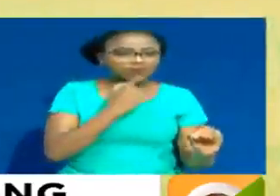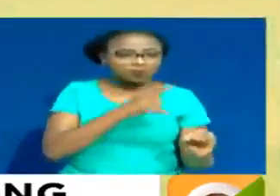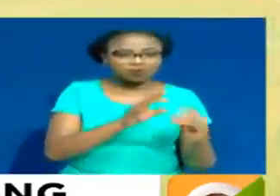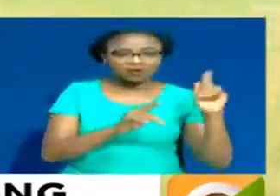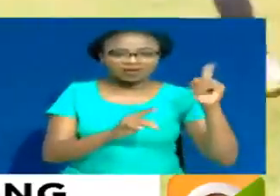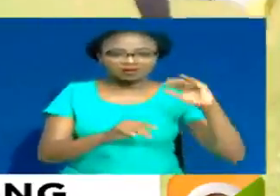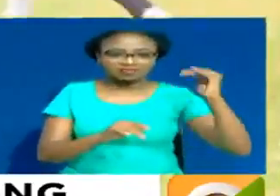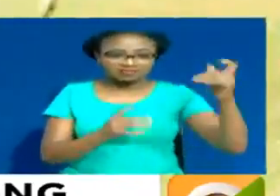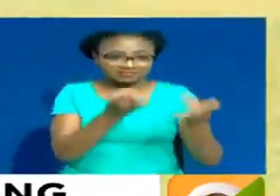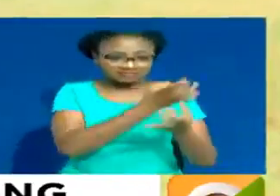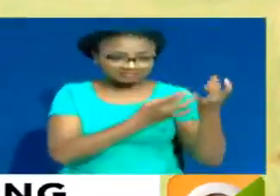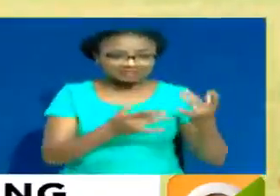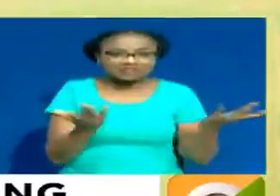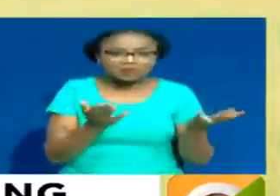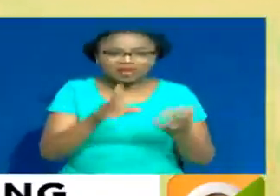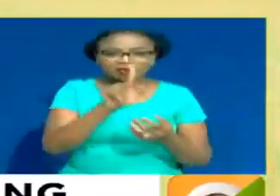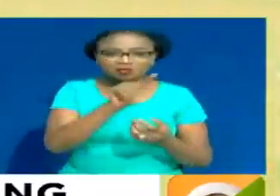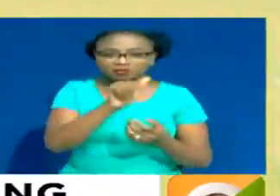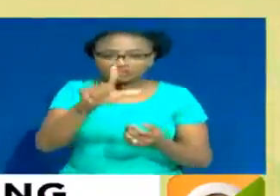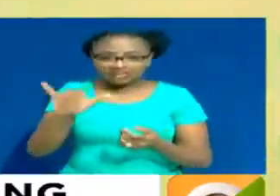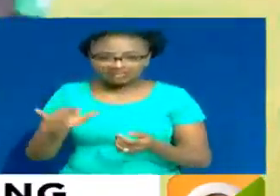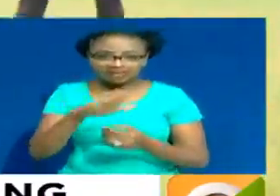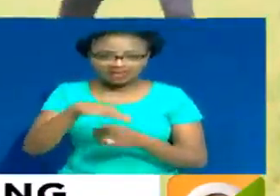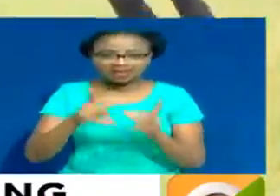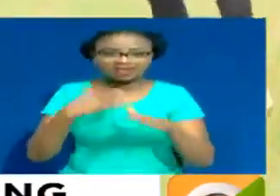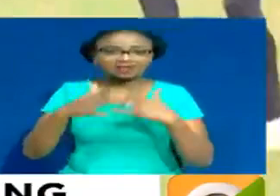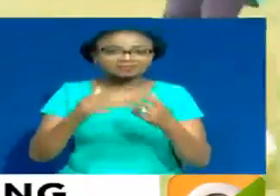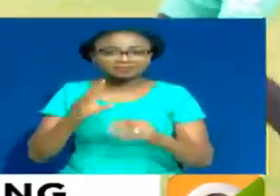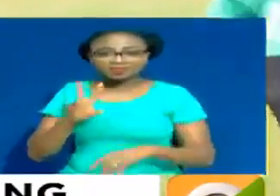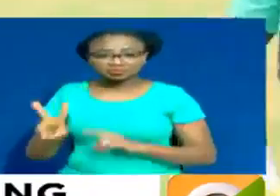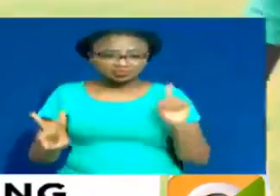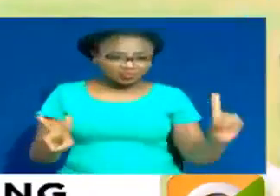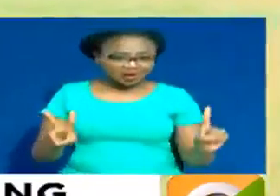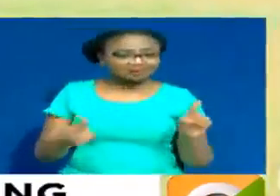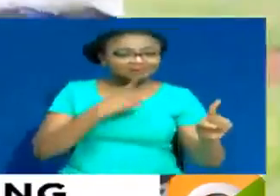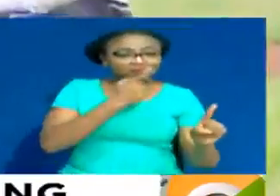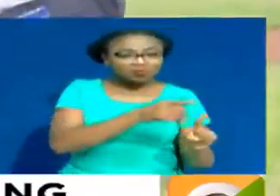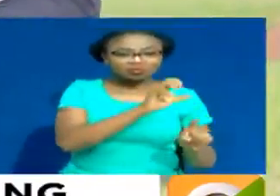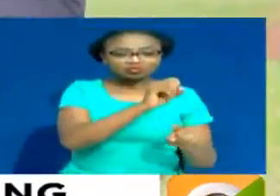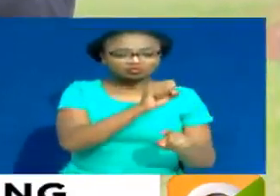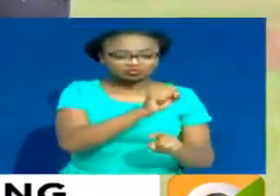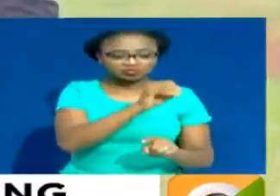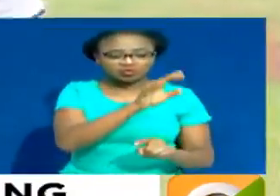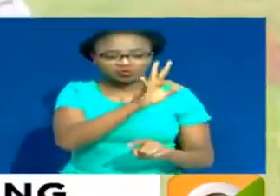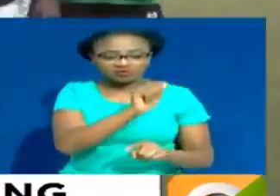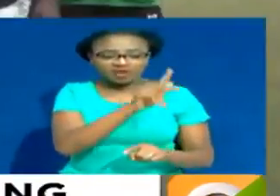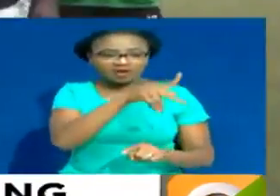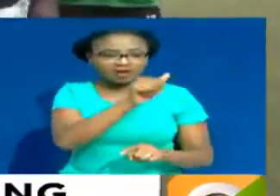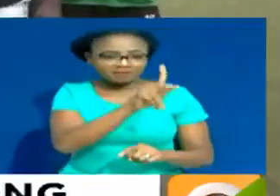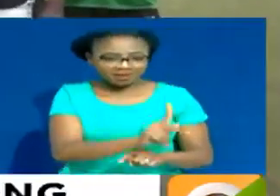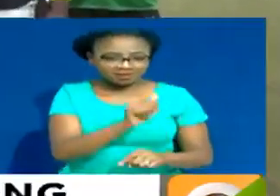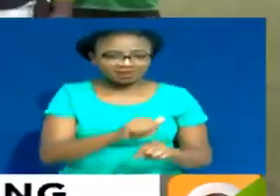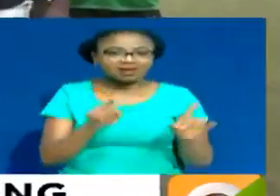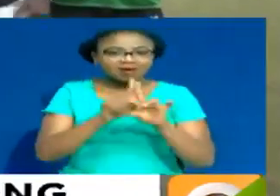City Stars at the Utalii Grounds before humbling Sofapaka 2-1 at their backyard. The record champion